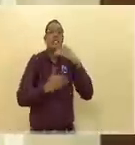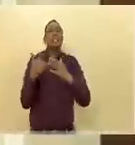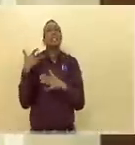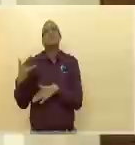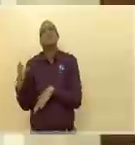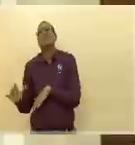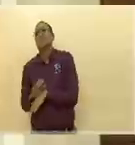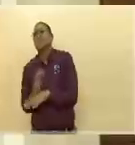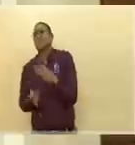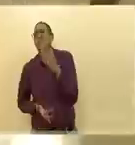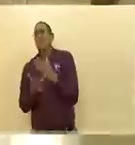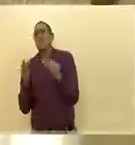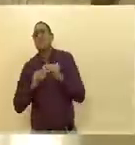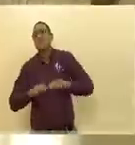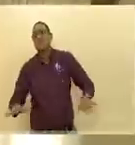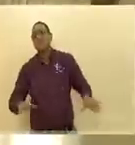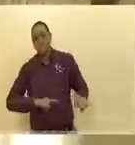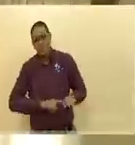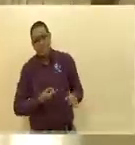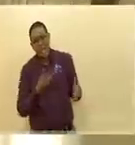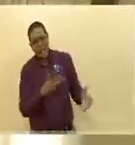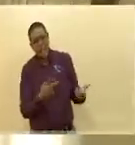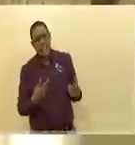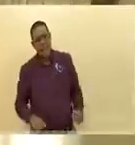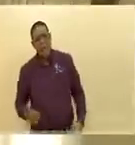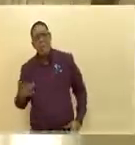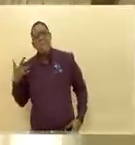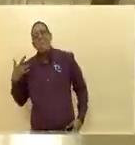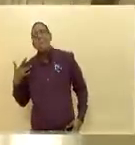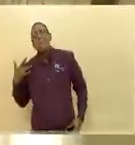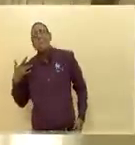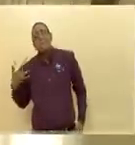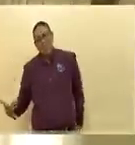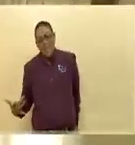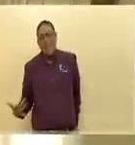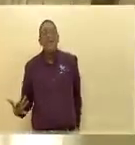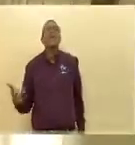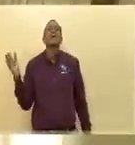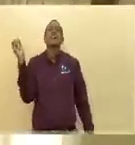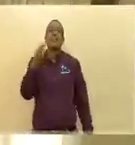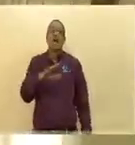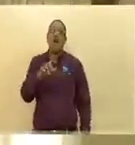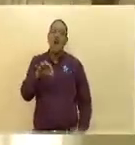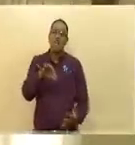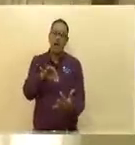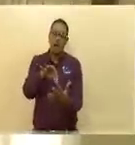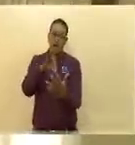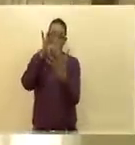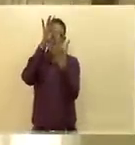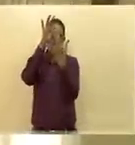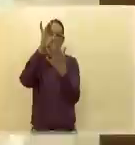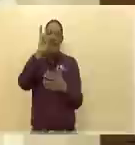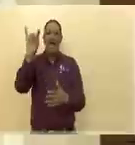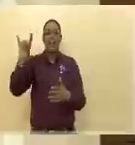it starts digital, there is usually the assignment of a unique